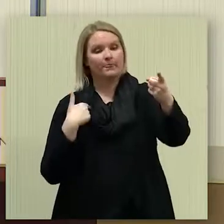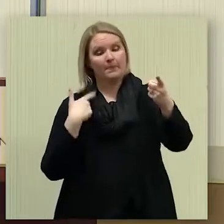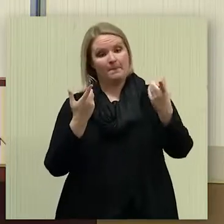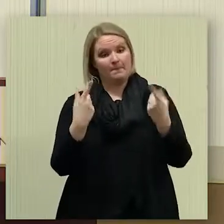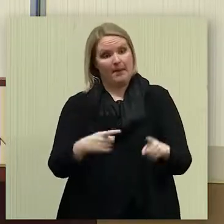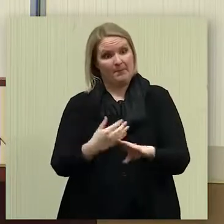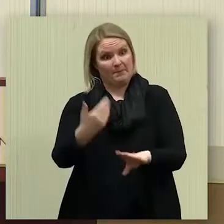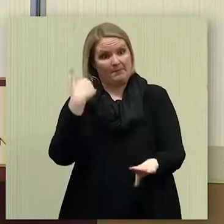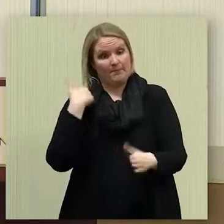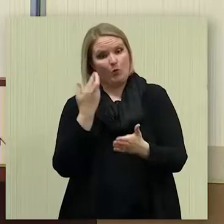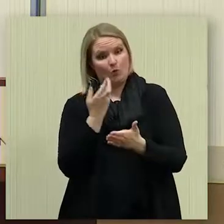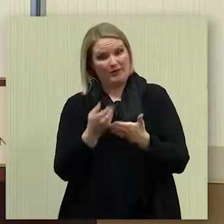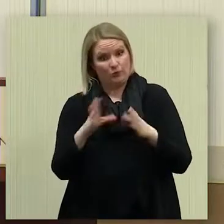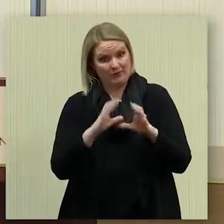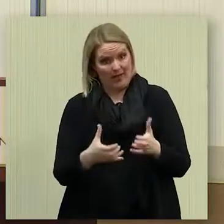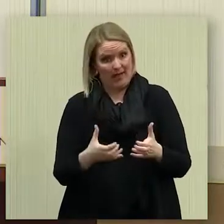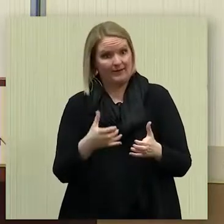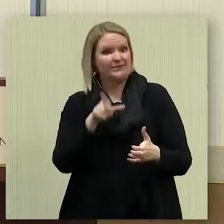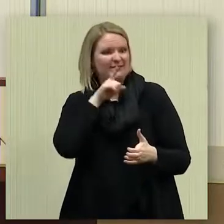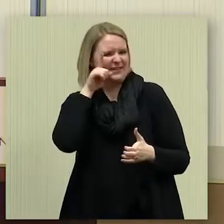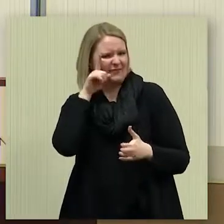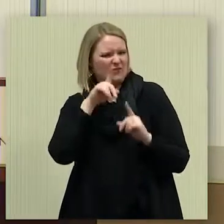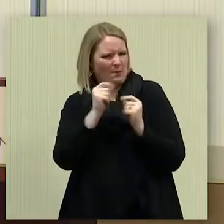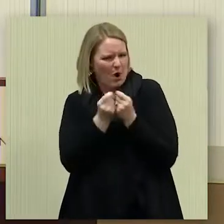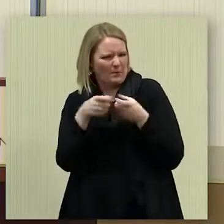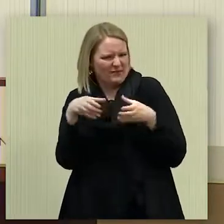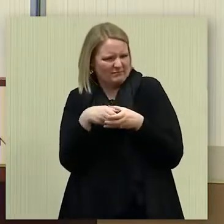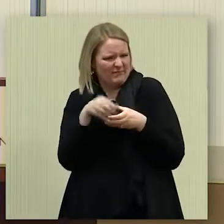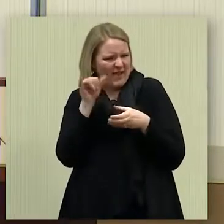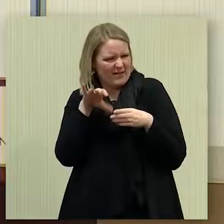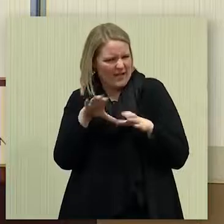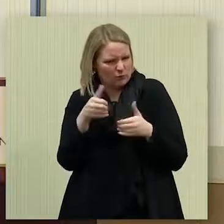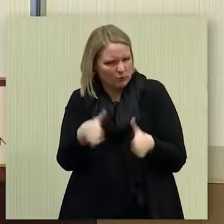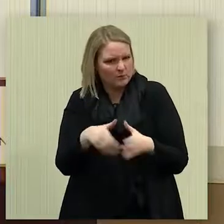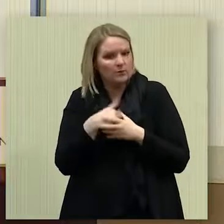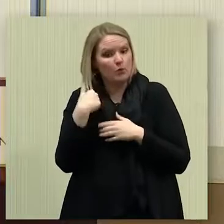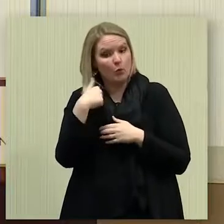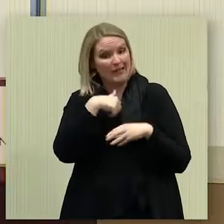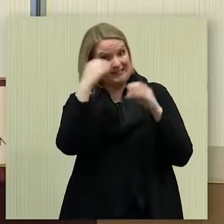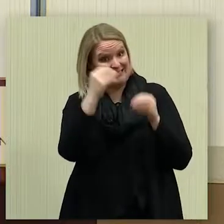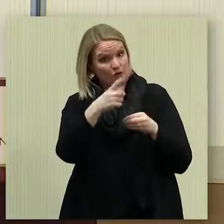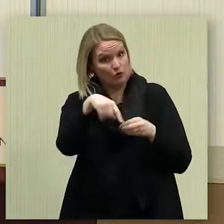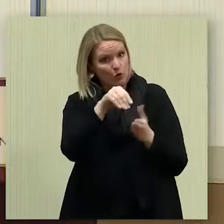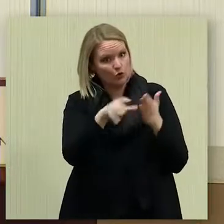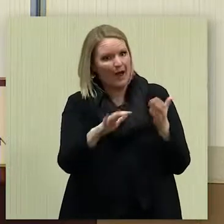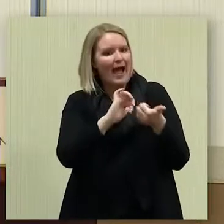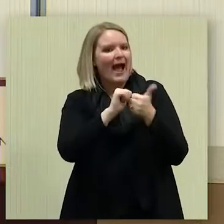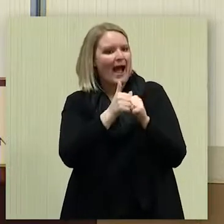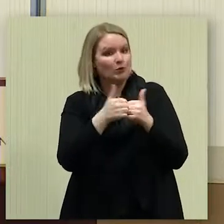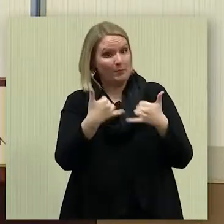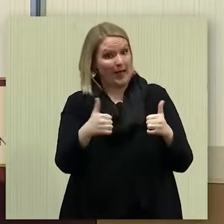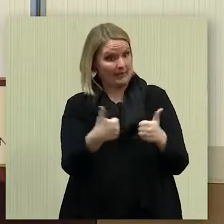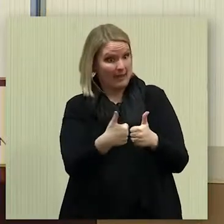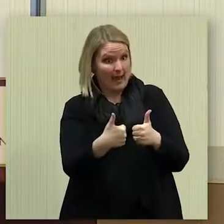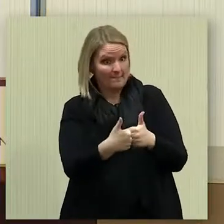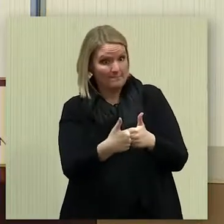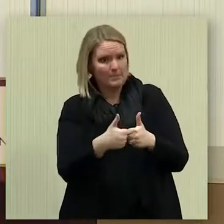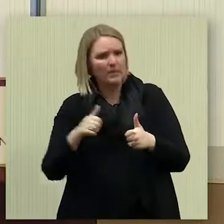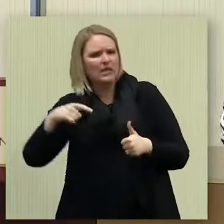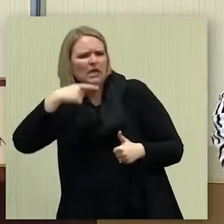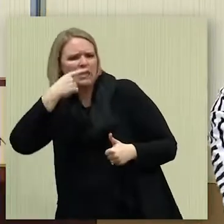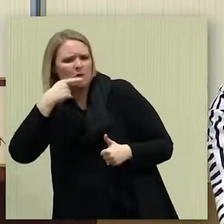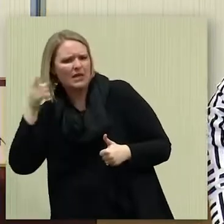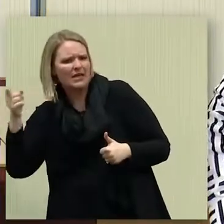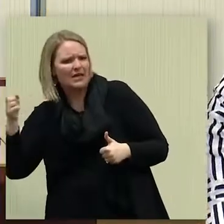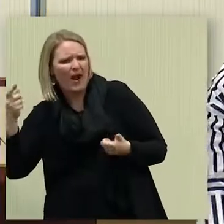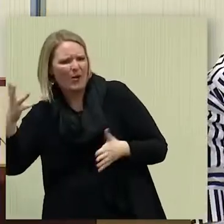in resource and back in the deaf and hard of hearing self-contained classroom was teach those students how to play the game, because their hearing